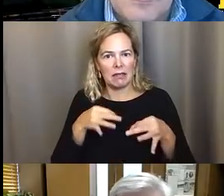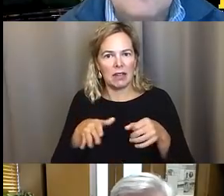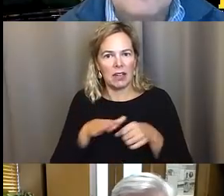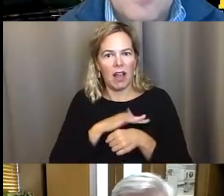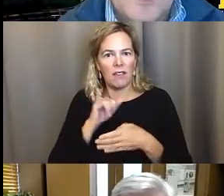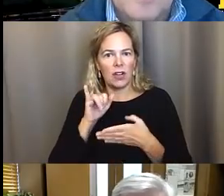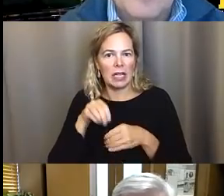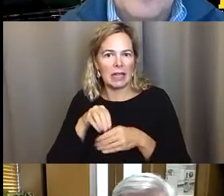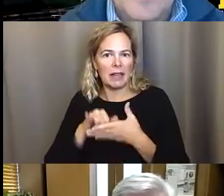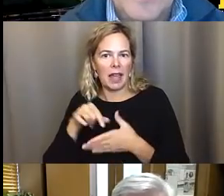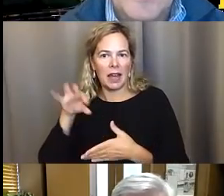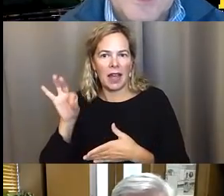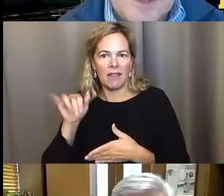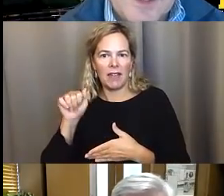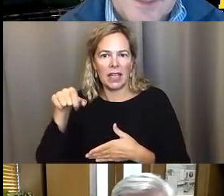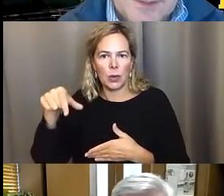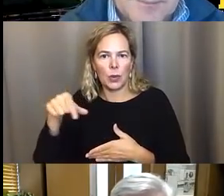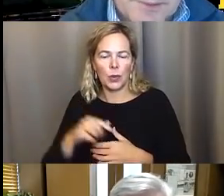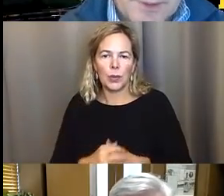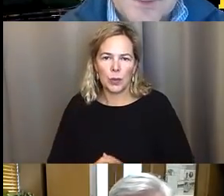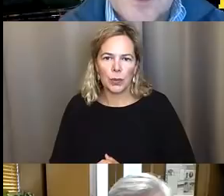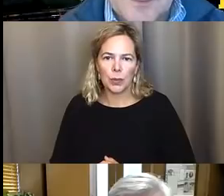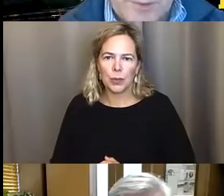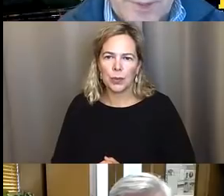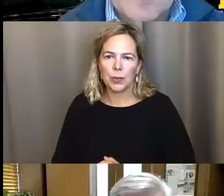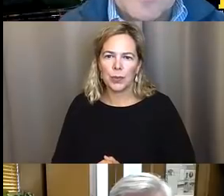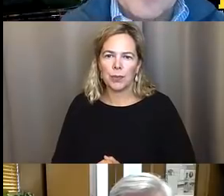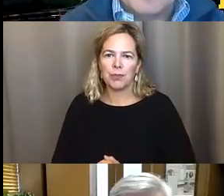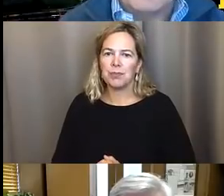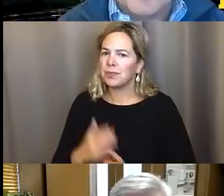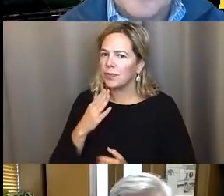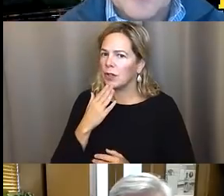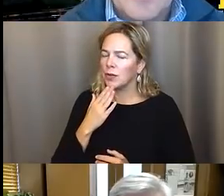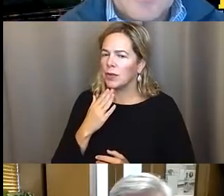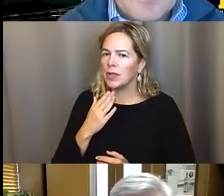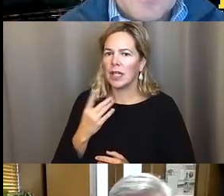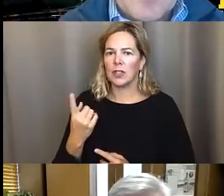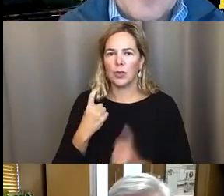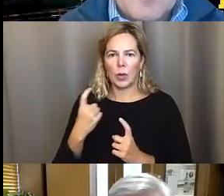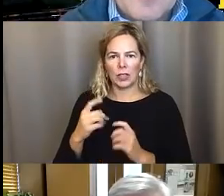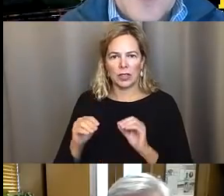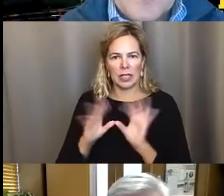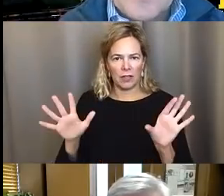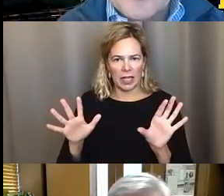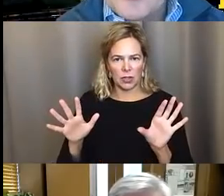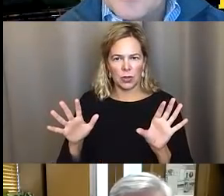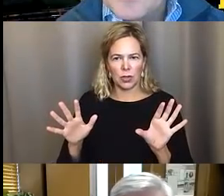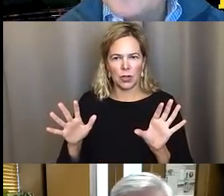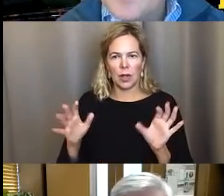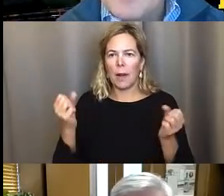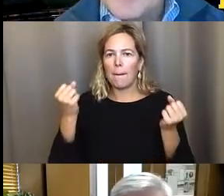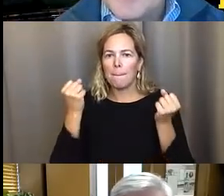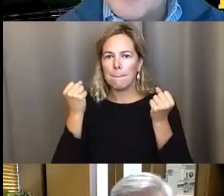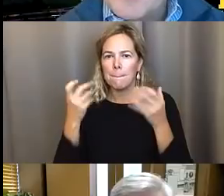FAQs. Very good. And here's a question of clarification. Many leaders took